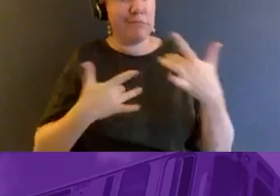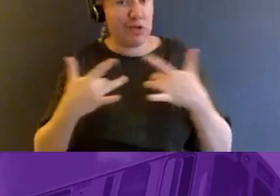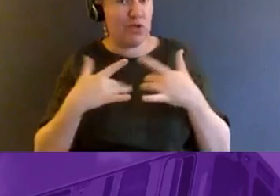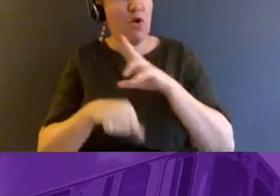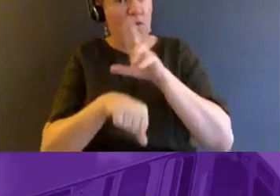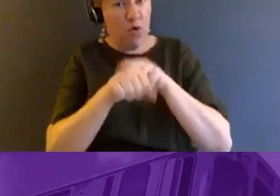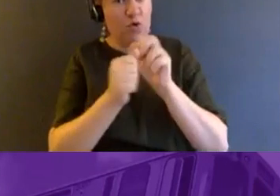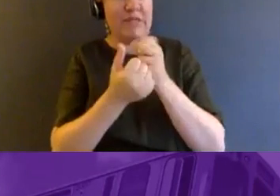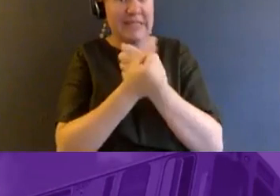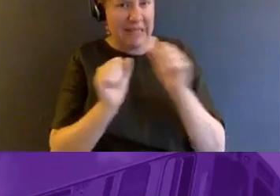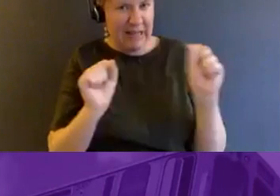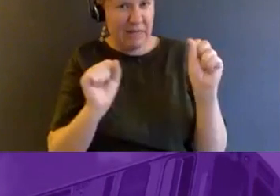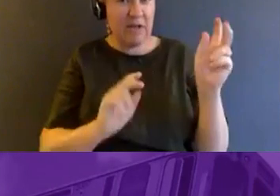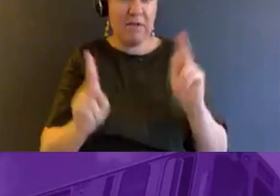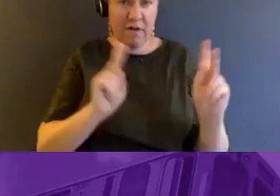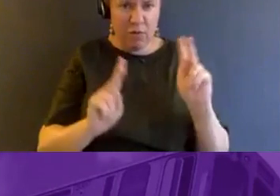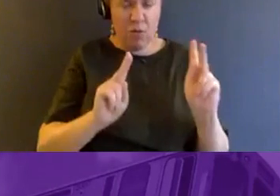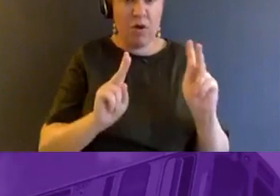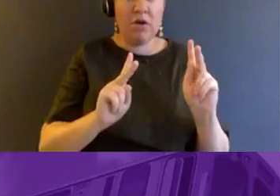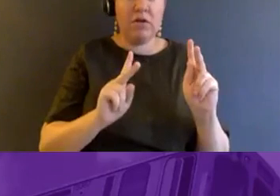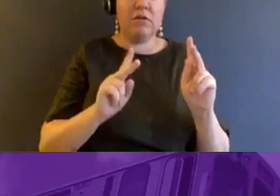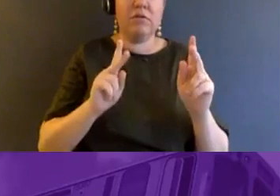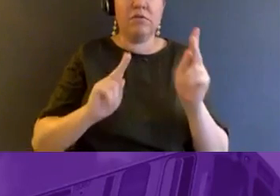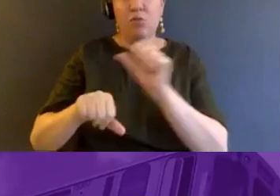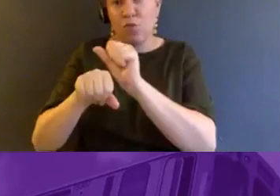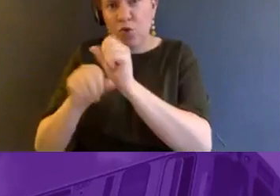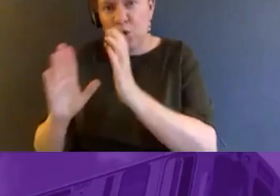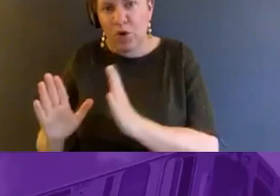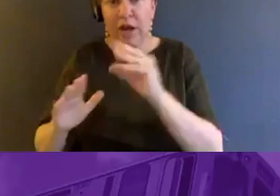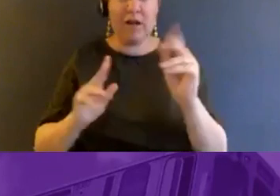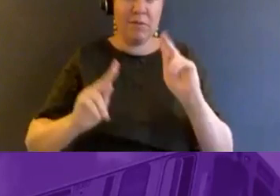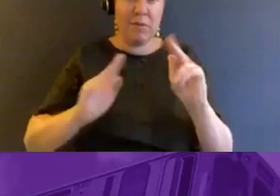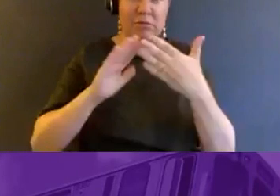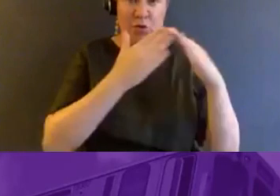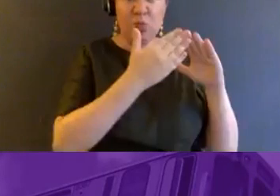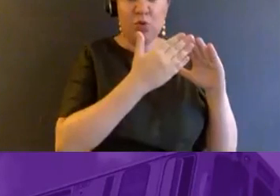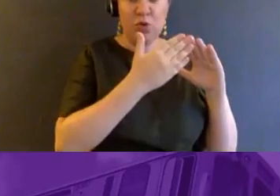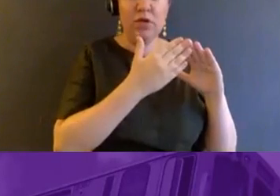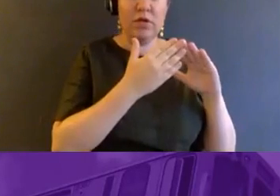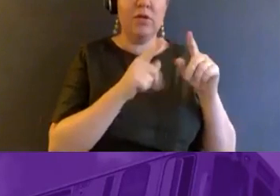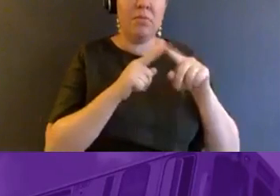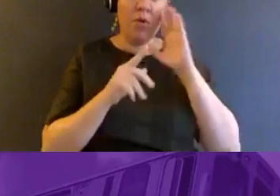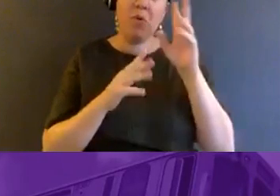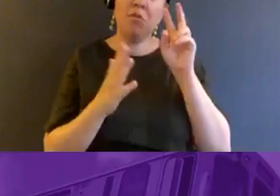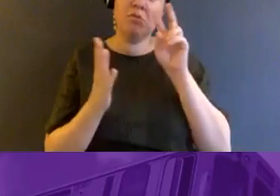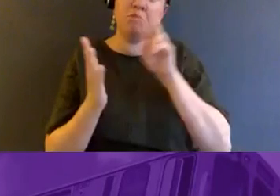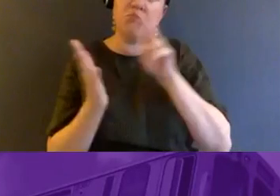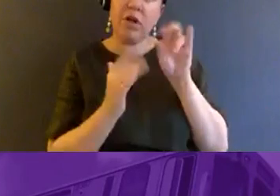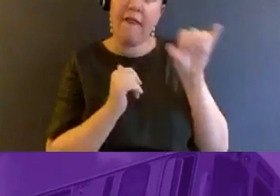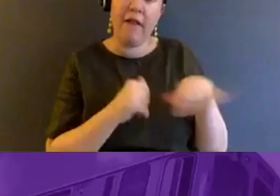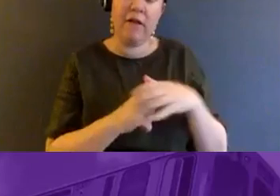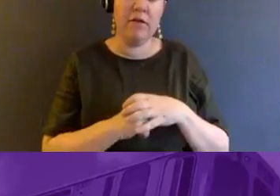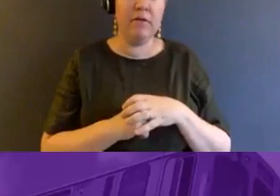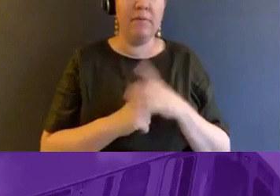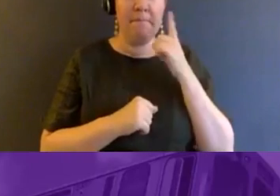the community and the contractor working on the job. So, yeah, we are going to be looking at that. We have, I think, by